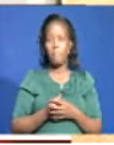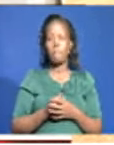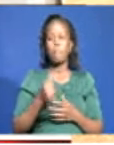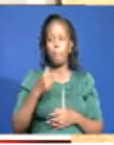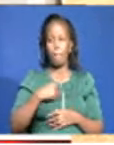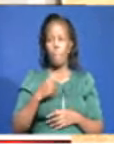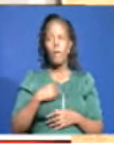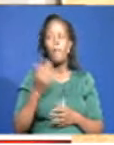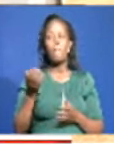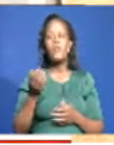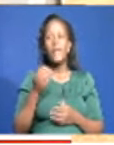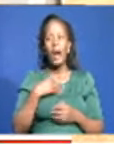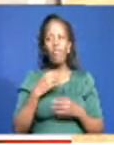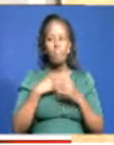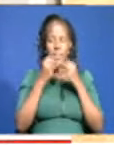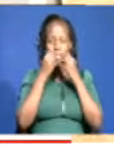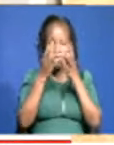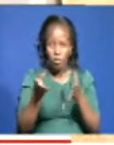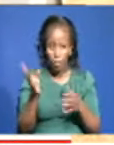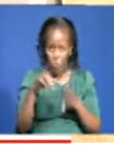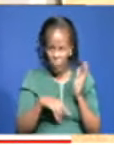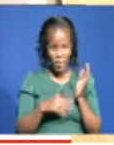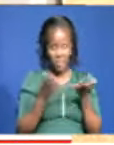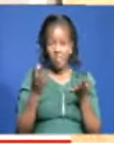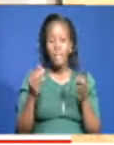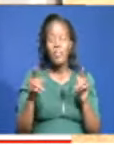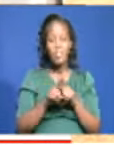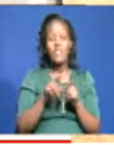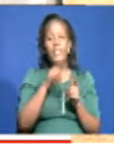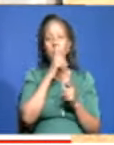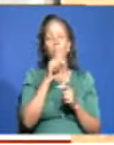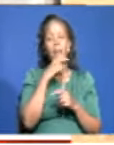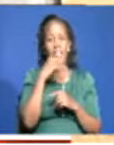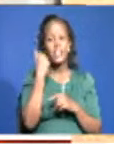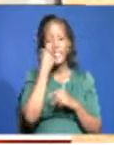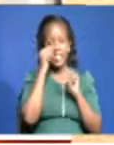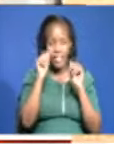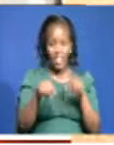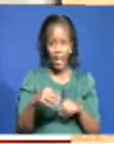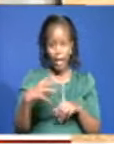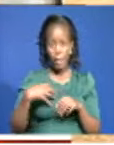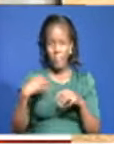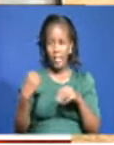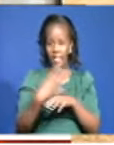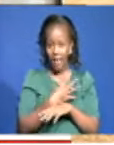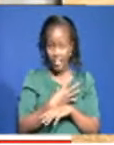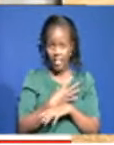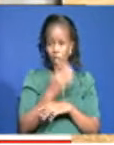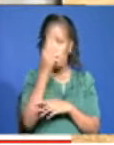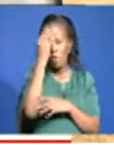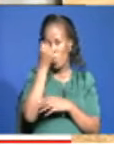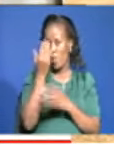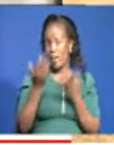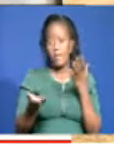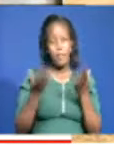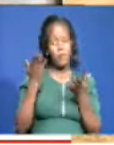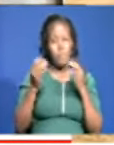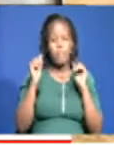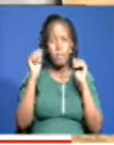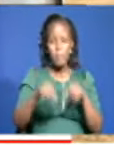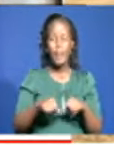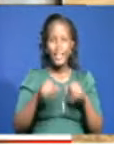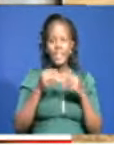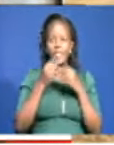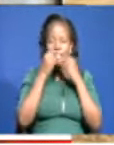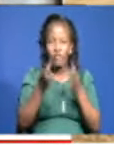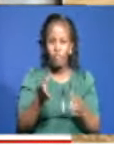I have reliable information that it happens, it occurs to men, and that is why probably we need to probably sensitize